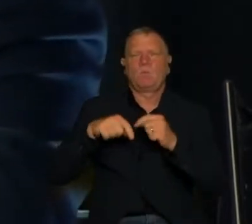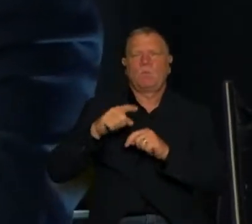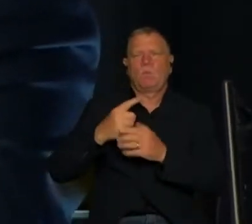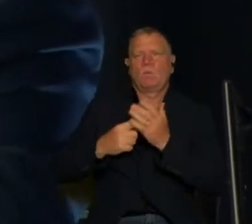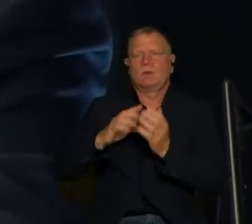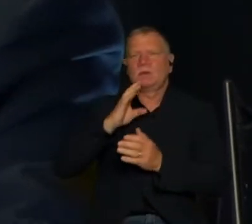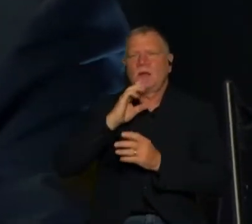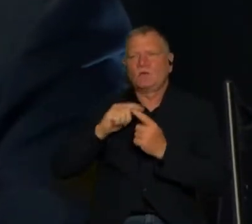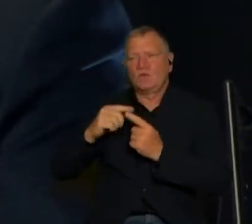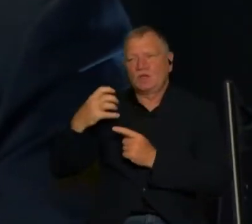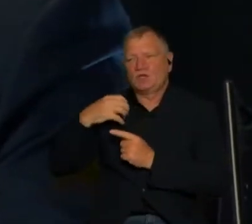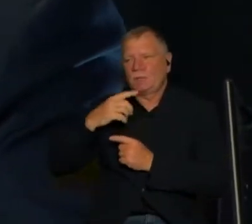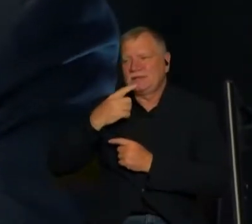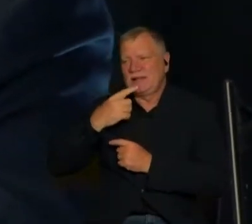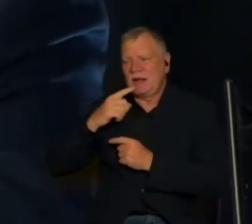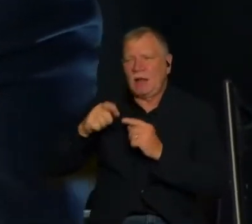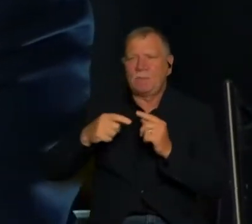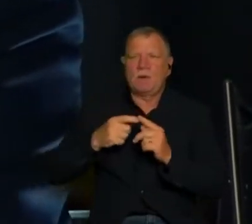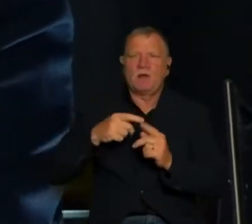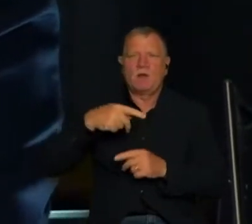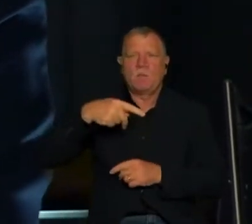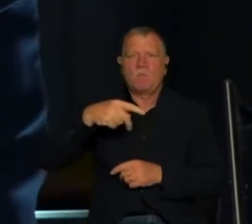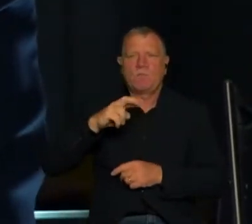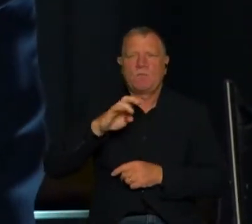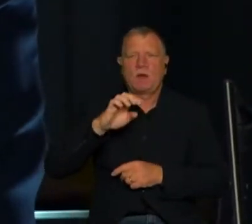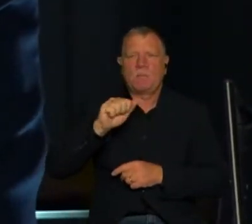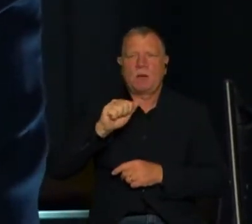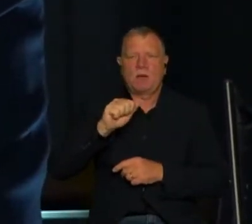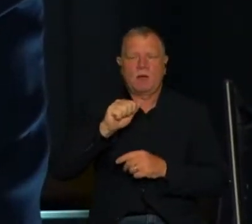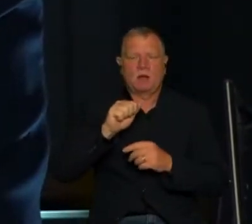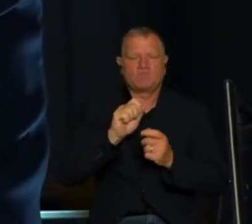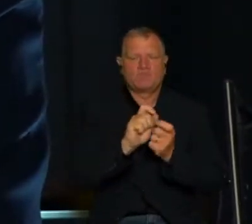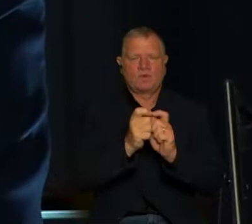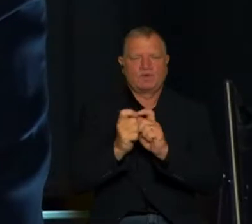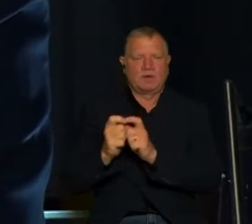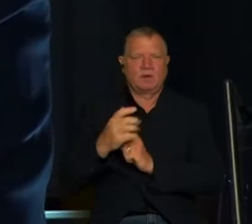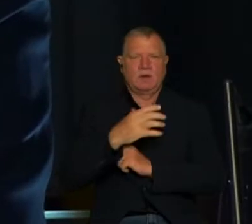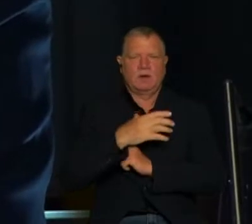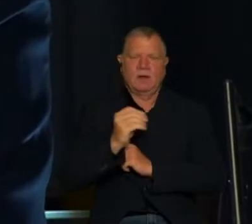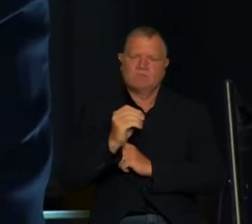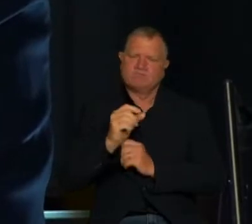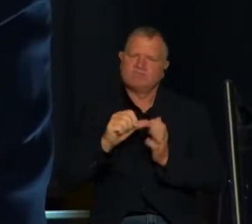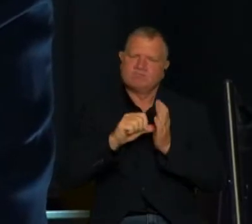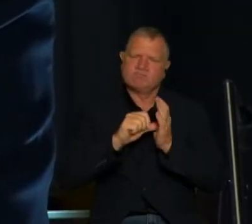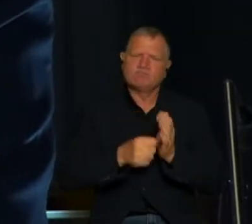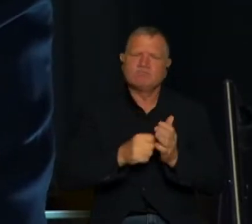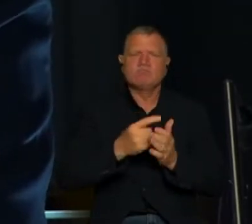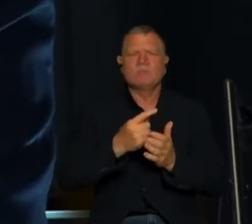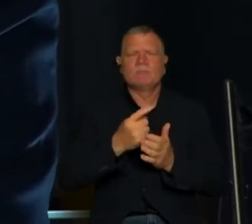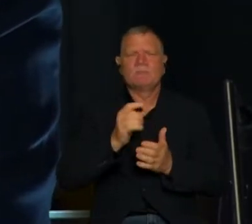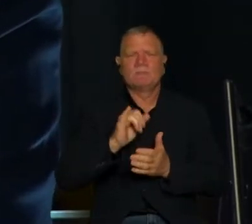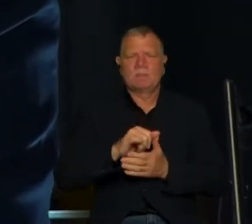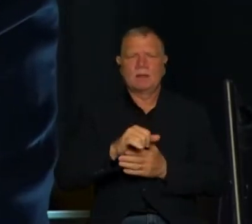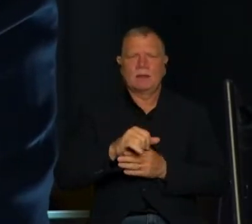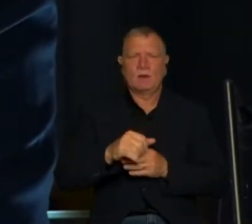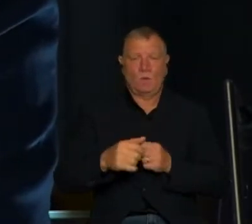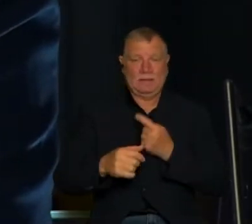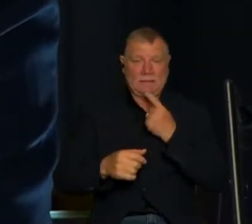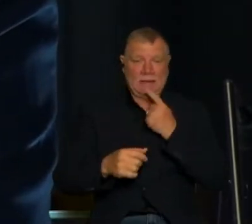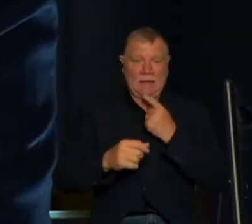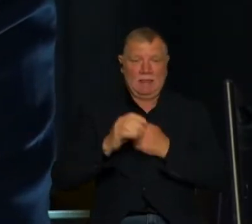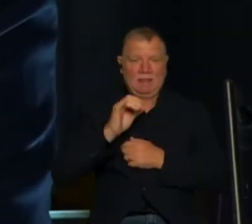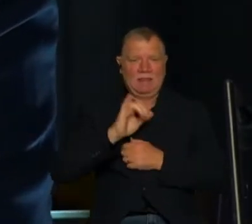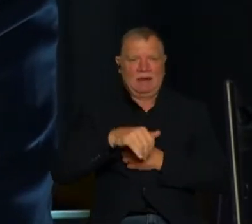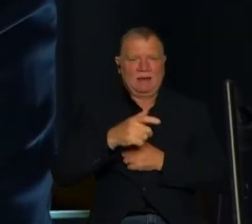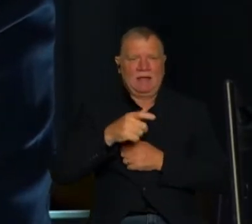that the chairman said about the PREPA restructuring and underscore something that I think he was saying, which